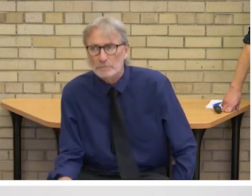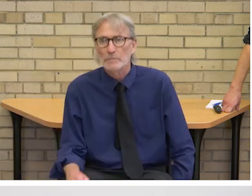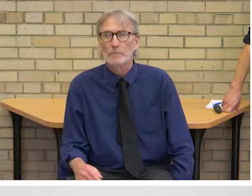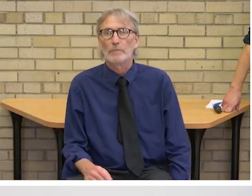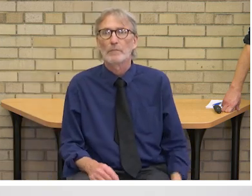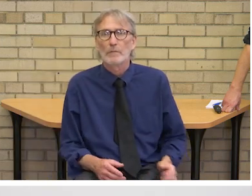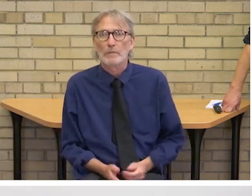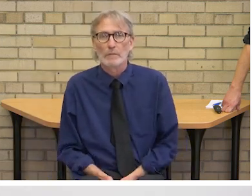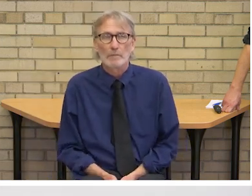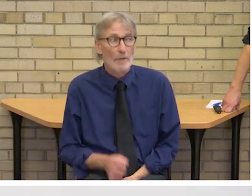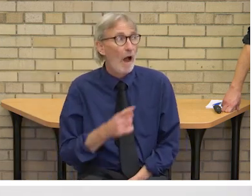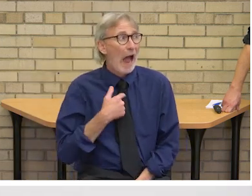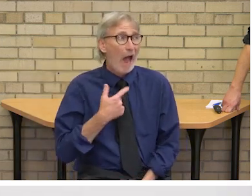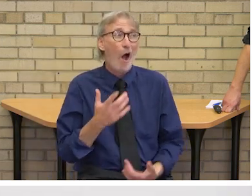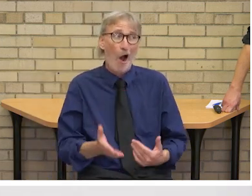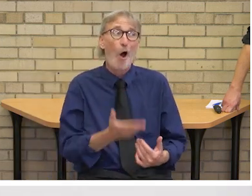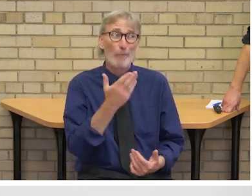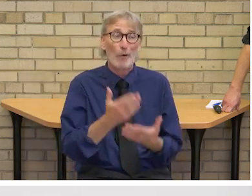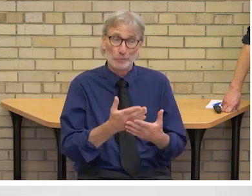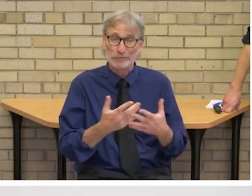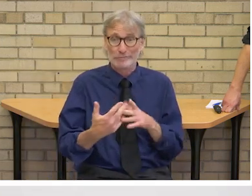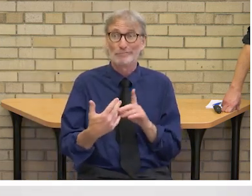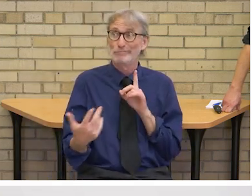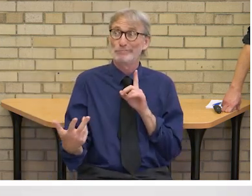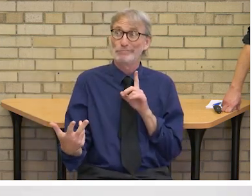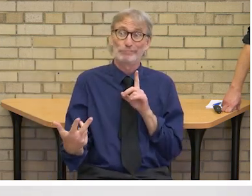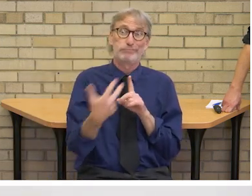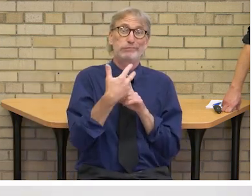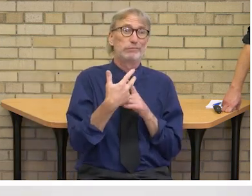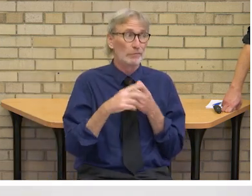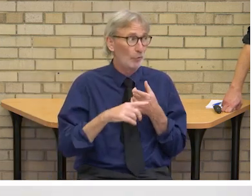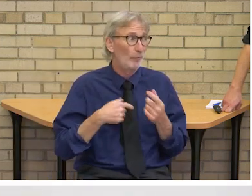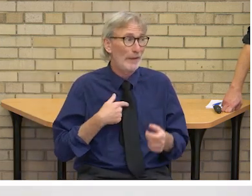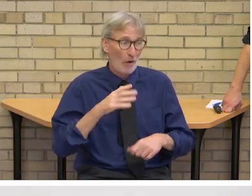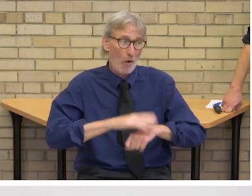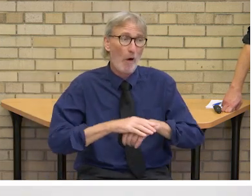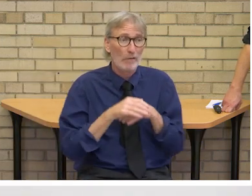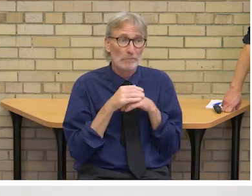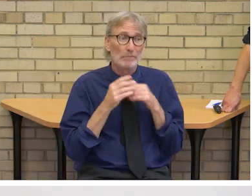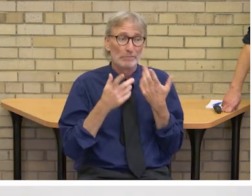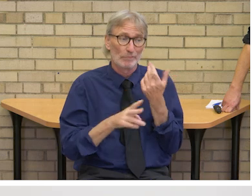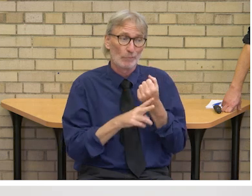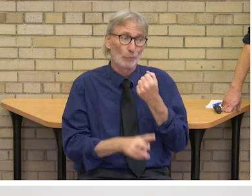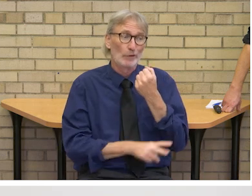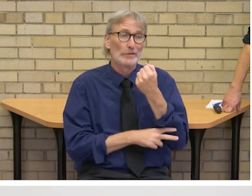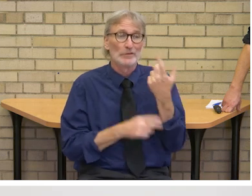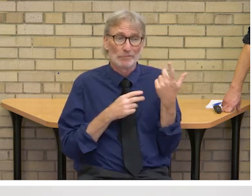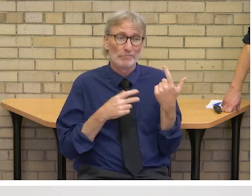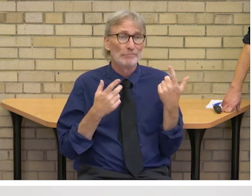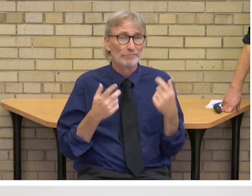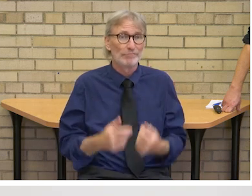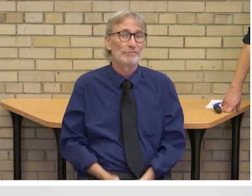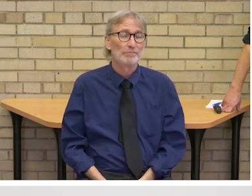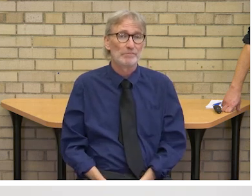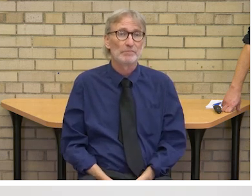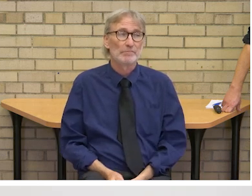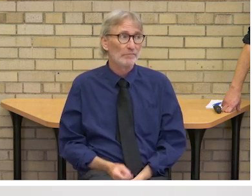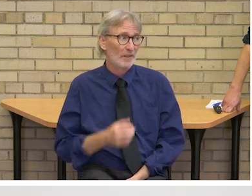I've come close to being hit plenty times on the Schenley Park Bridge and on the Panther Hollow Bridge by cyclists on the sidewalk.